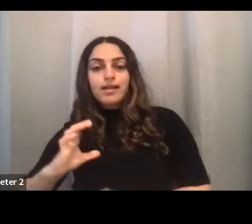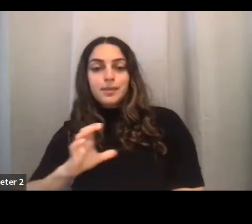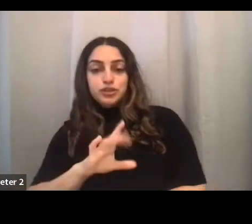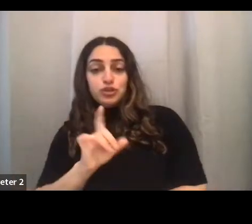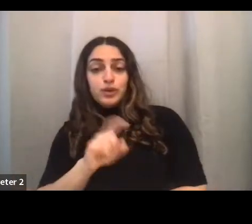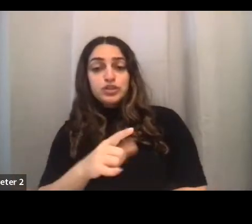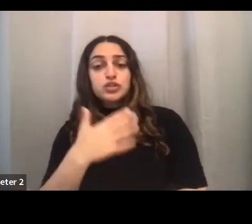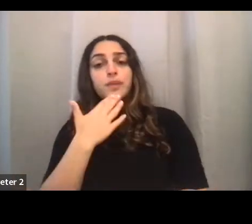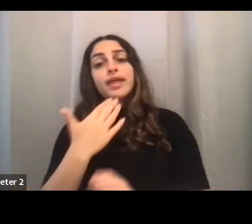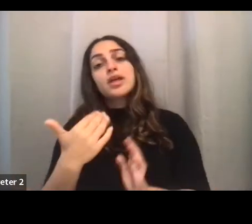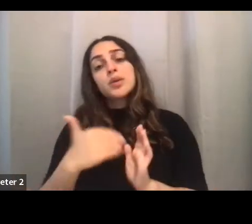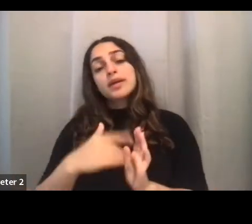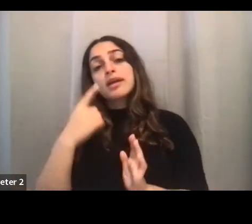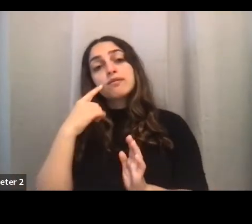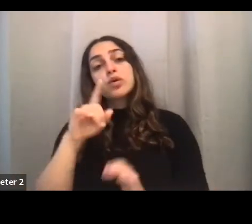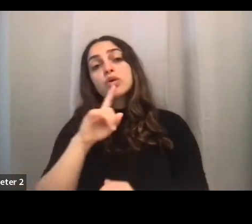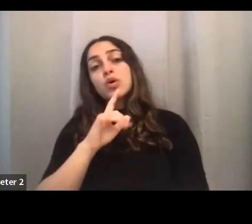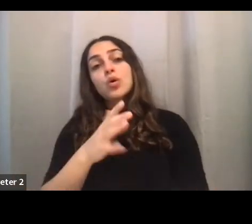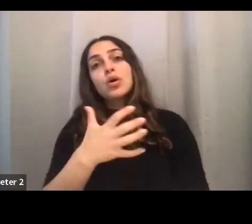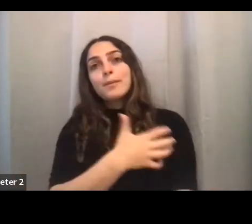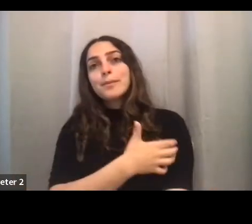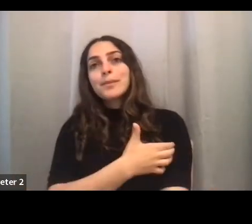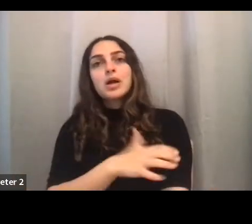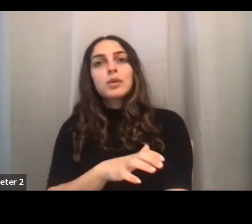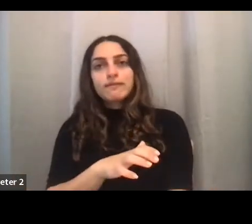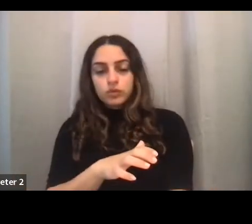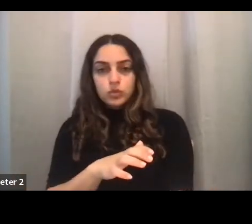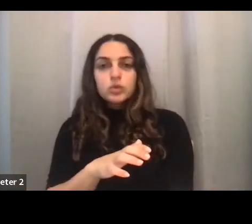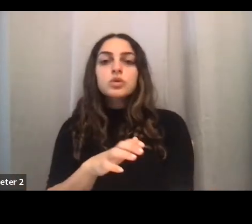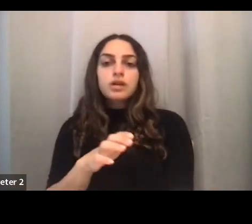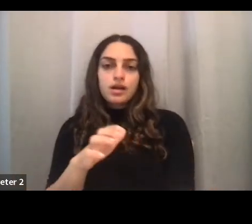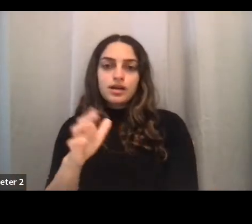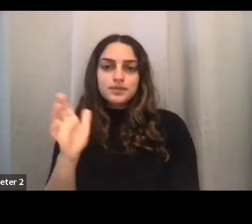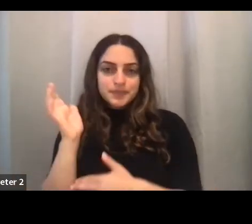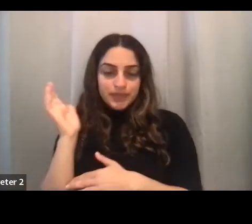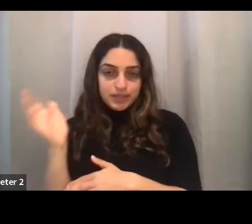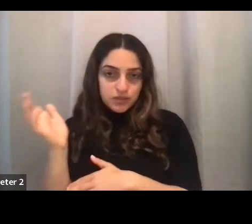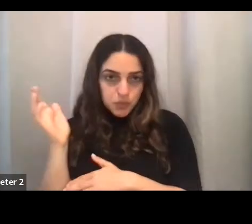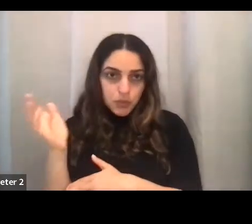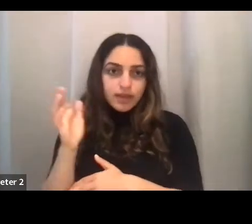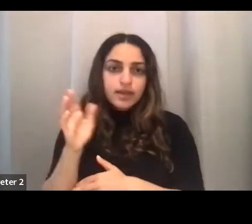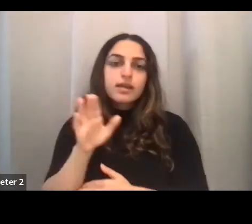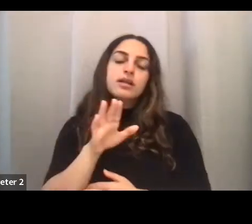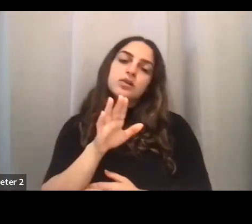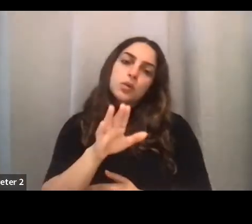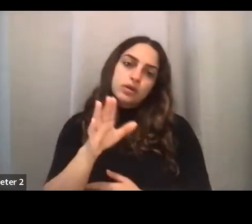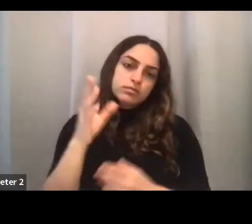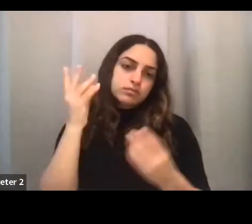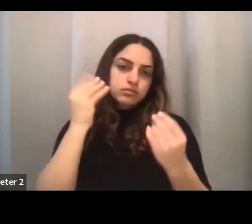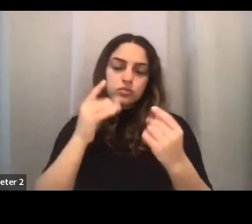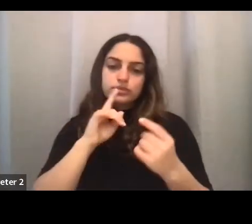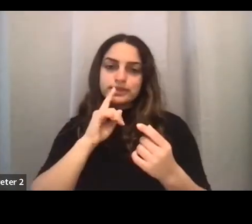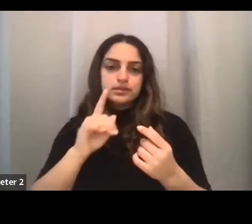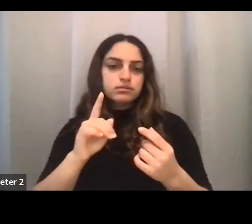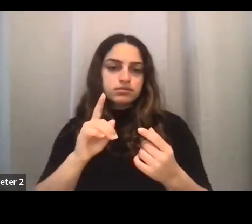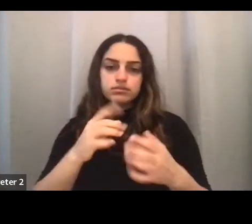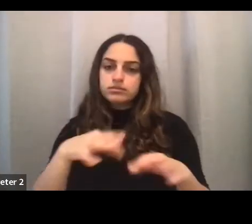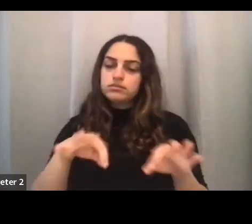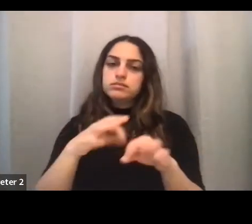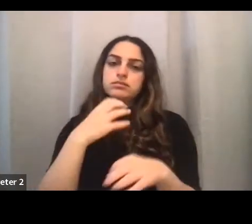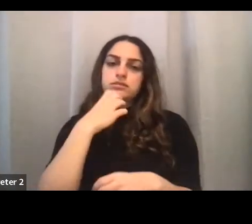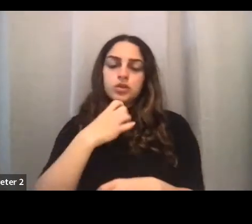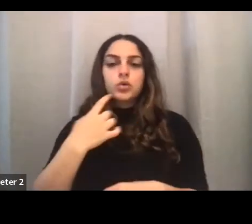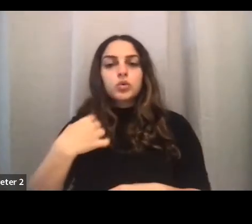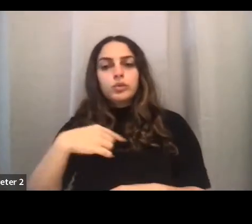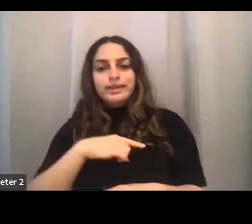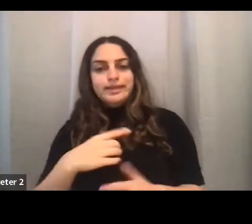you again for your really powerful powerful testimony and your insights have been absolutely invaluable we at the commission view today's